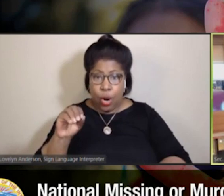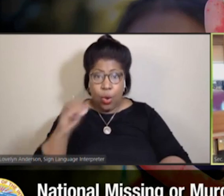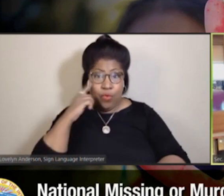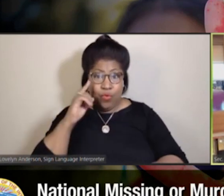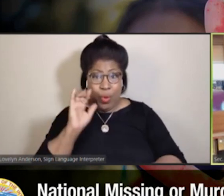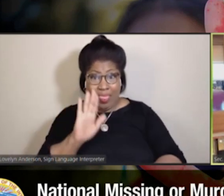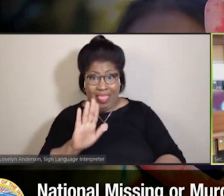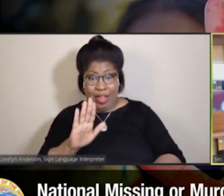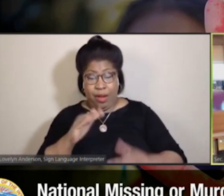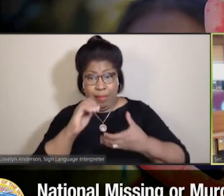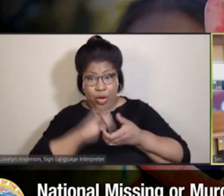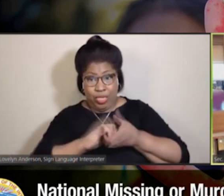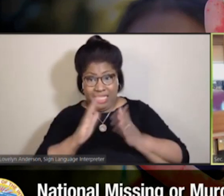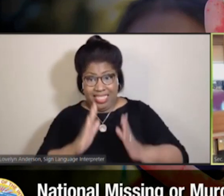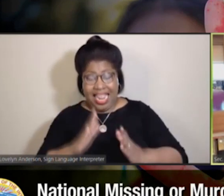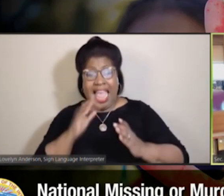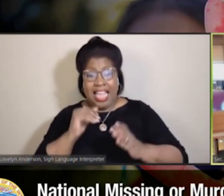Invisible Act Commission forward. I